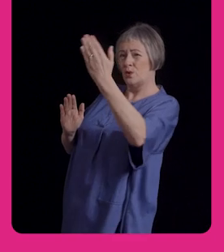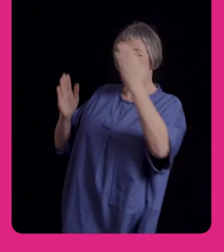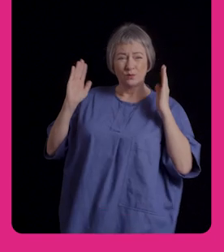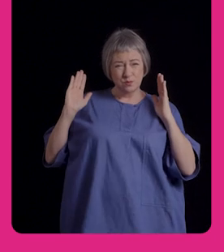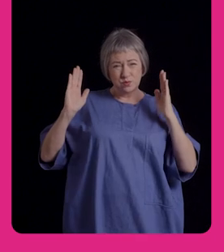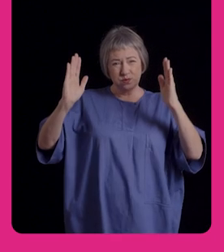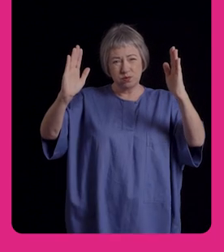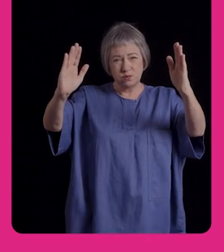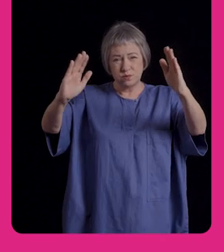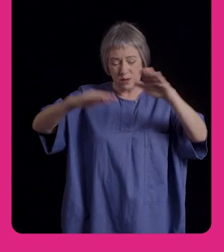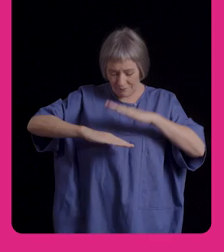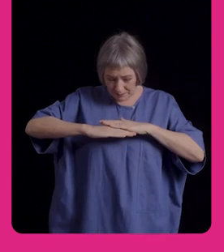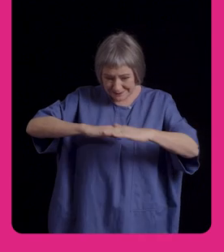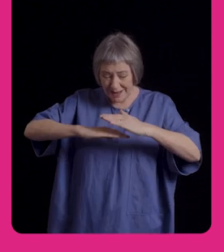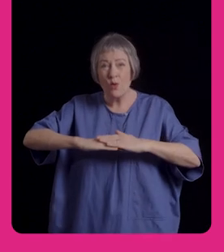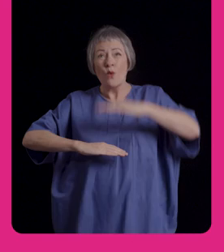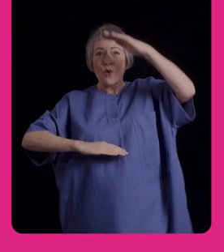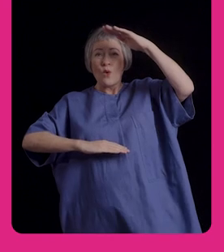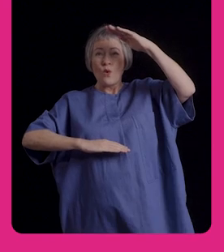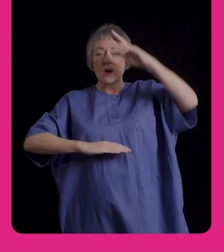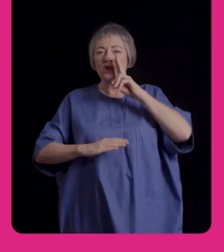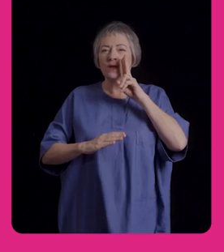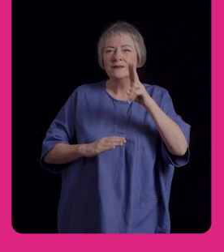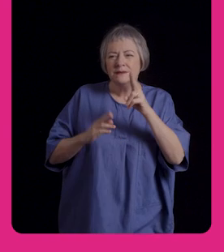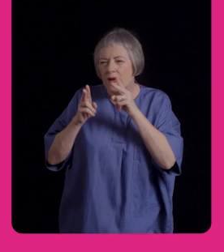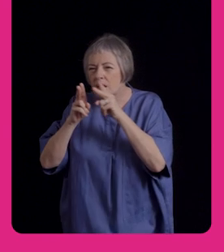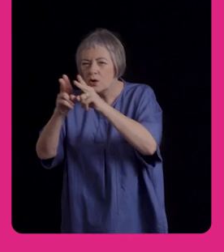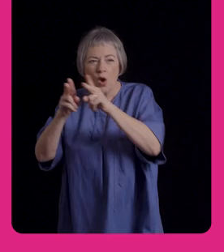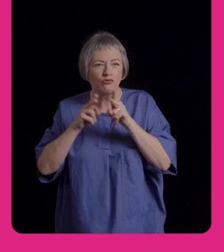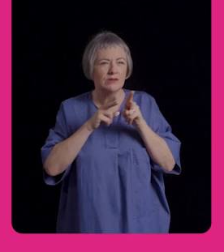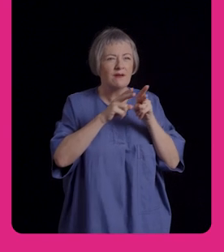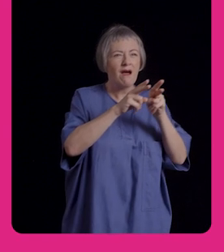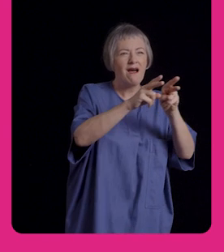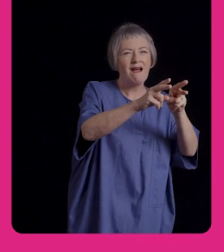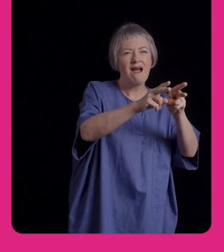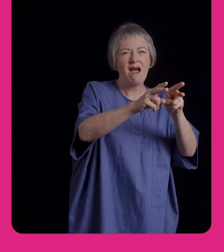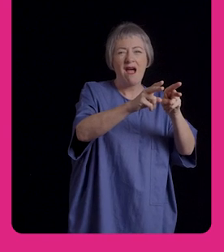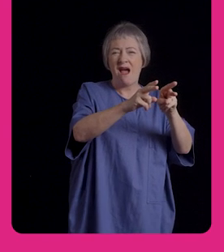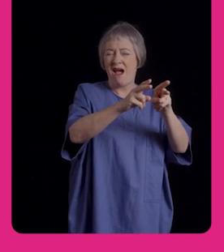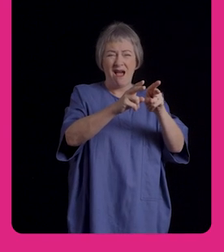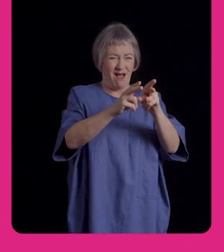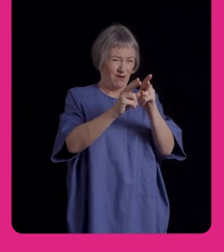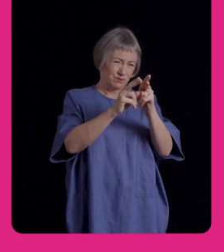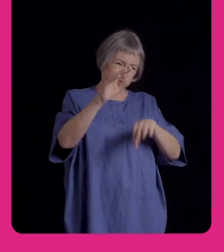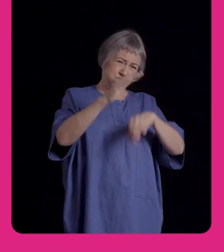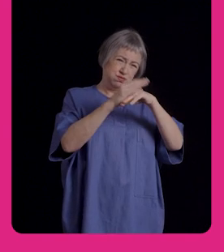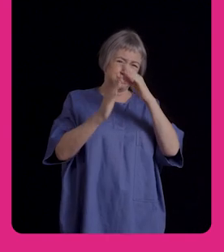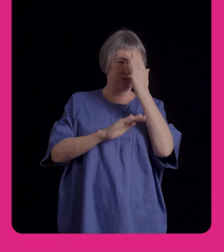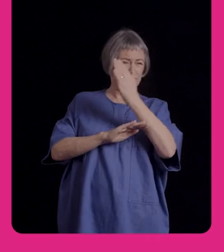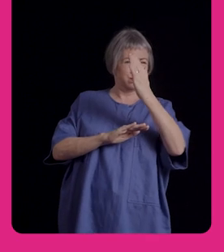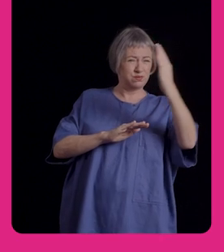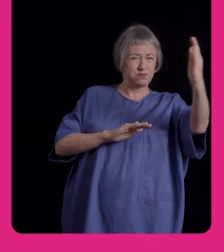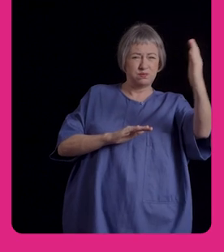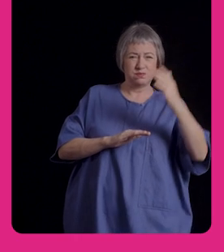that extend like floor to ceiling everywhere. You see a couple of low corridors extending off, which are just lined with more books and sort of